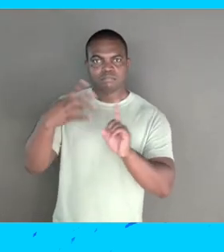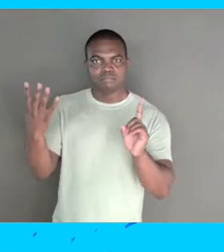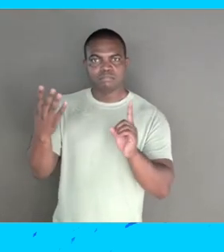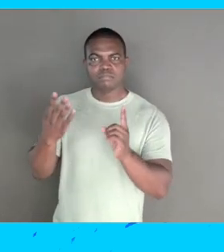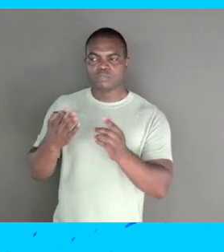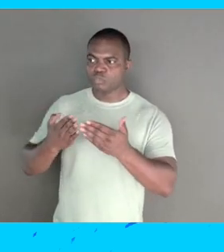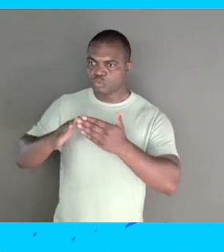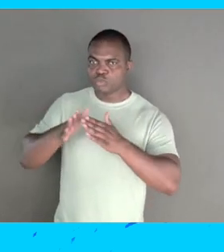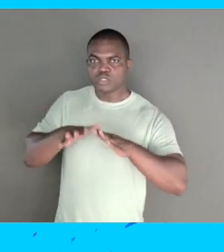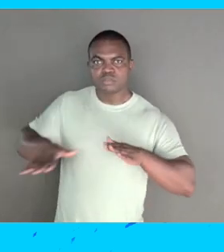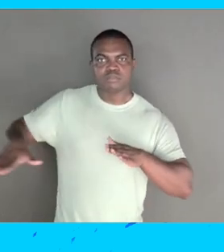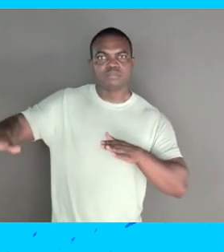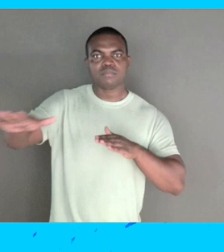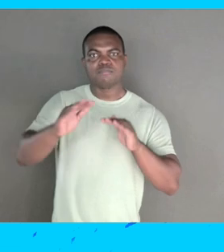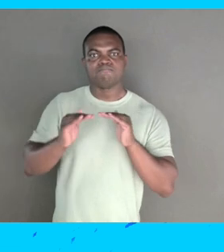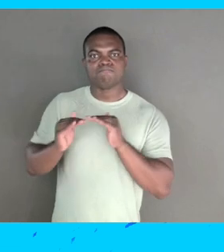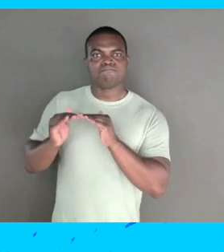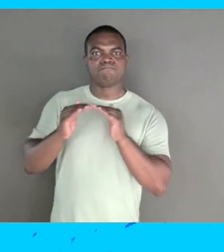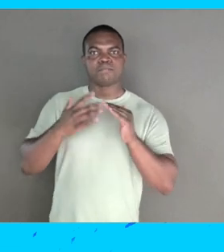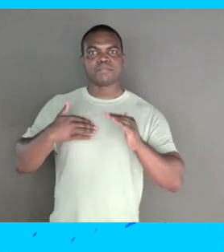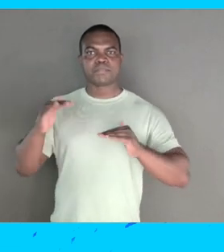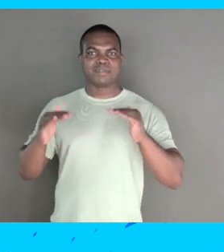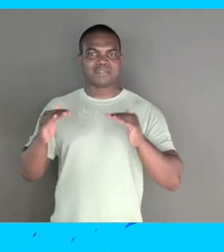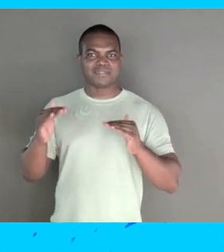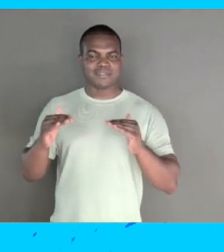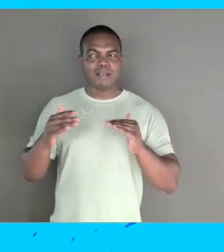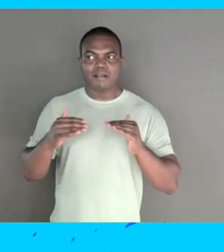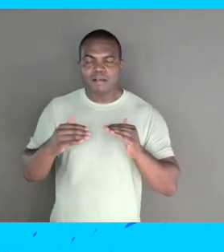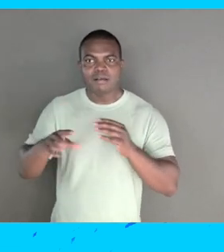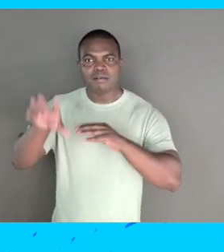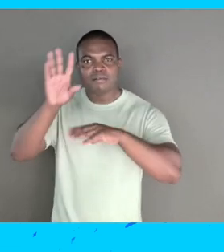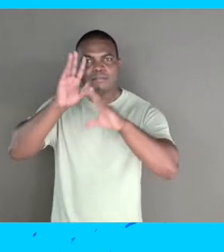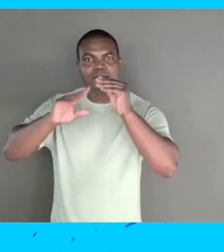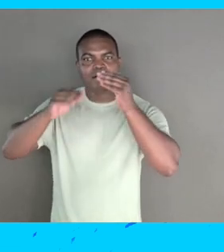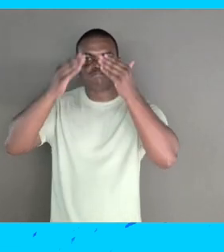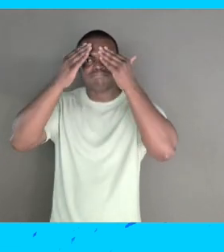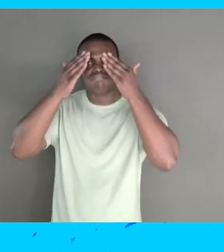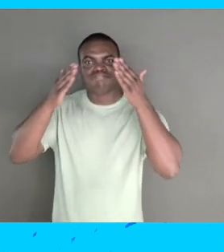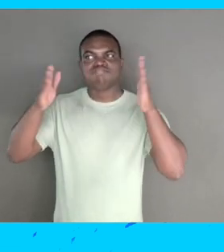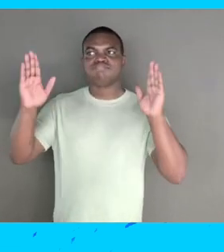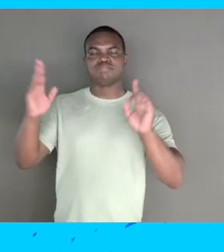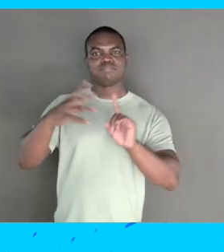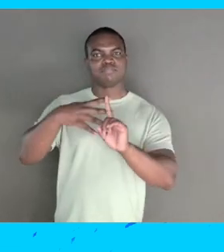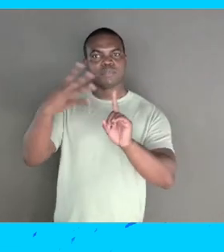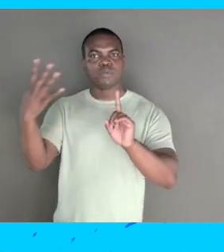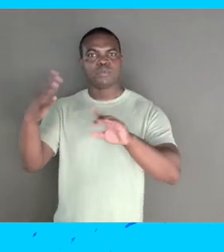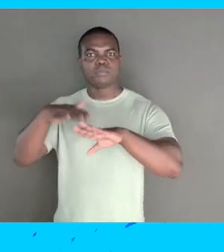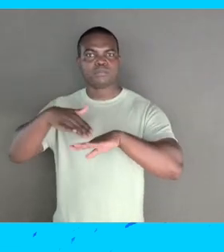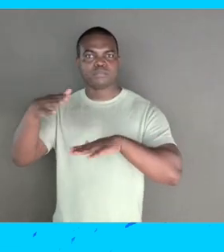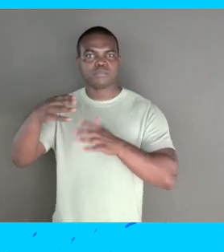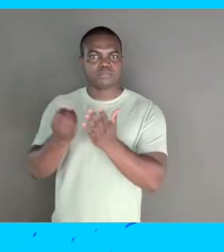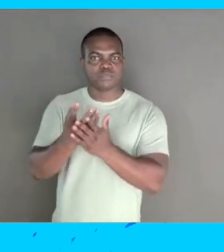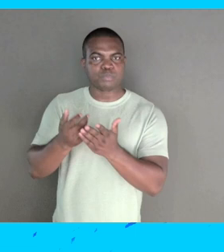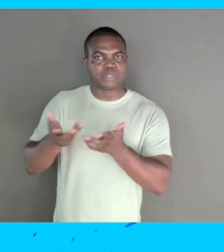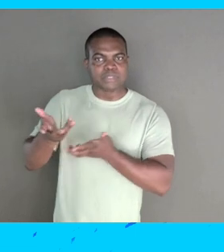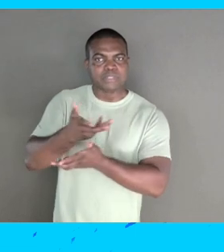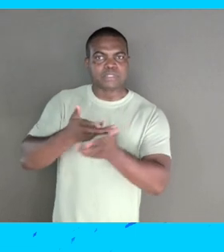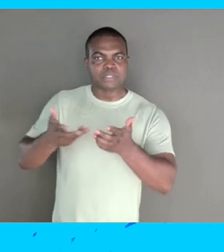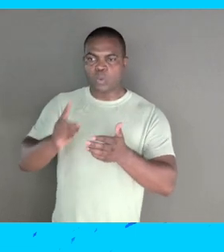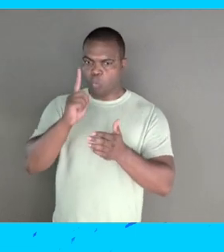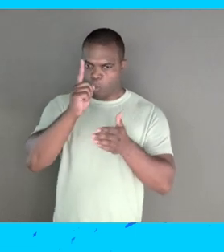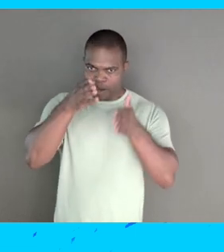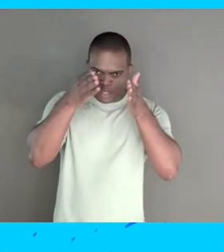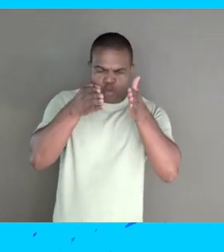the LGBTQI community is not homogeneous. So people were identified according to how they identify, they're identifying themselves within